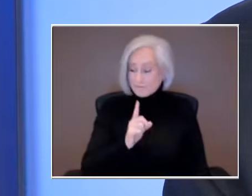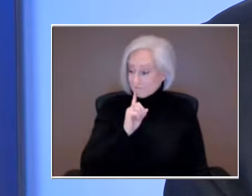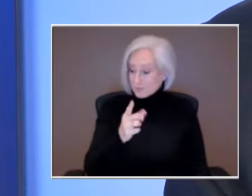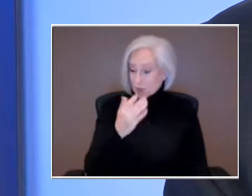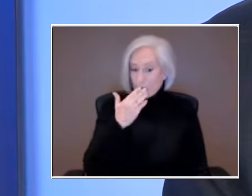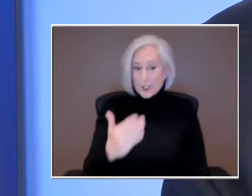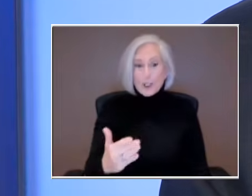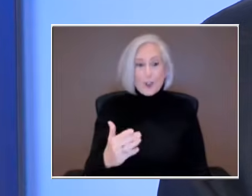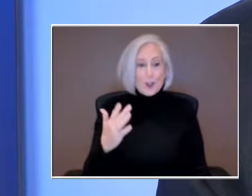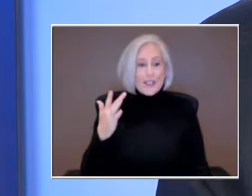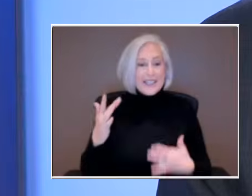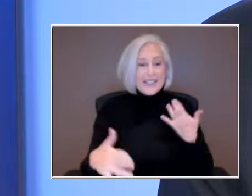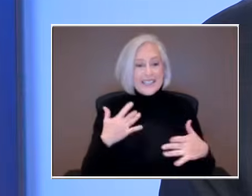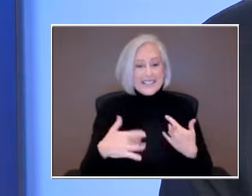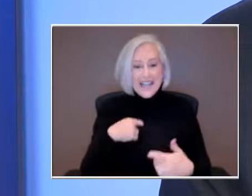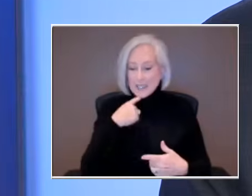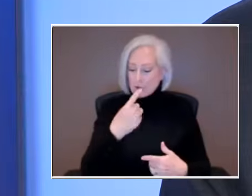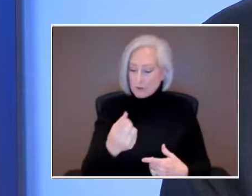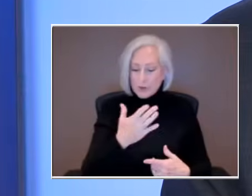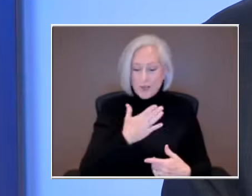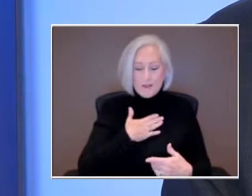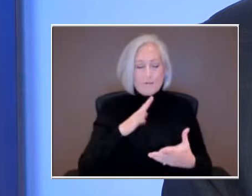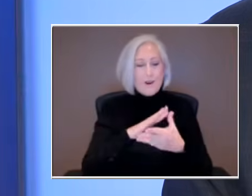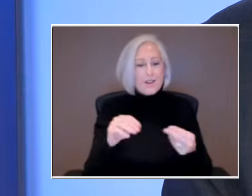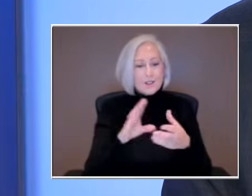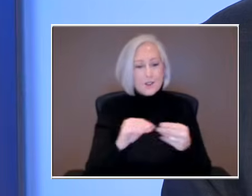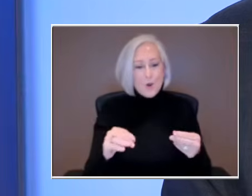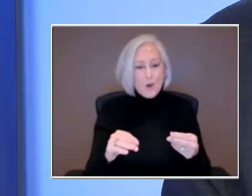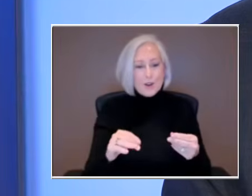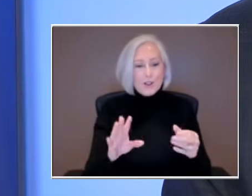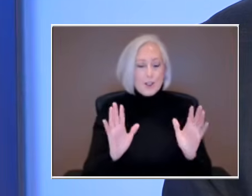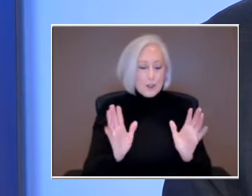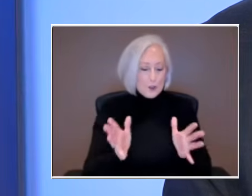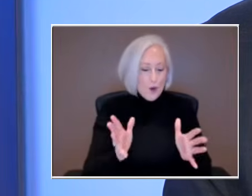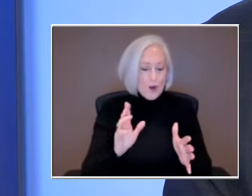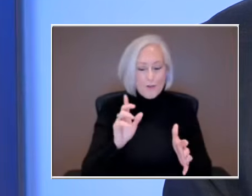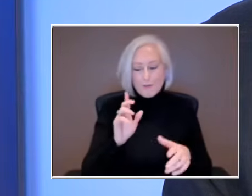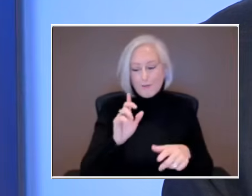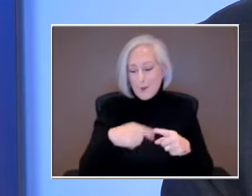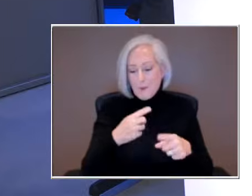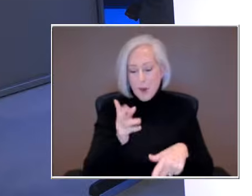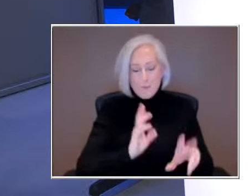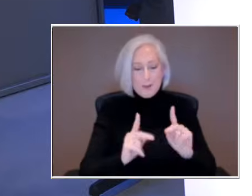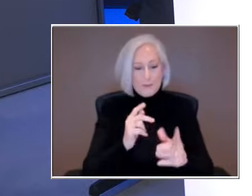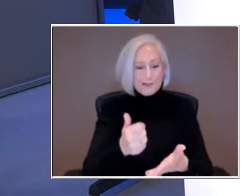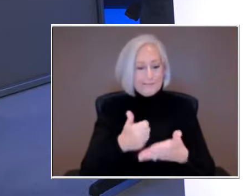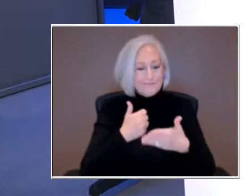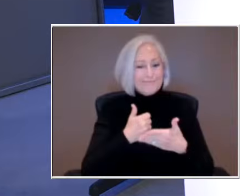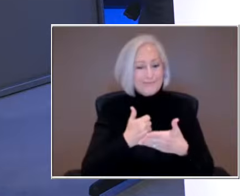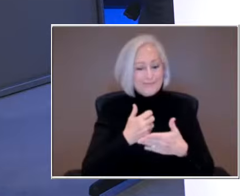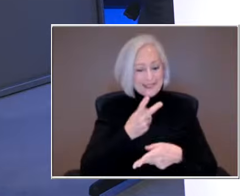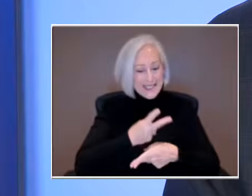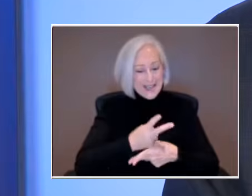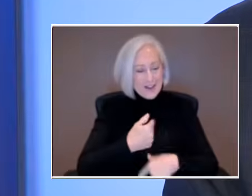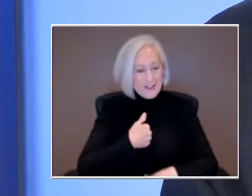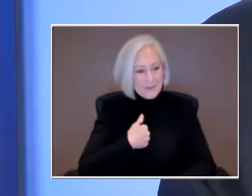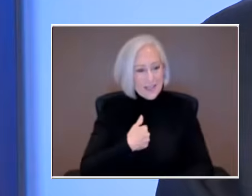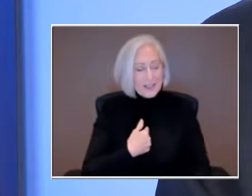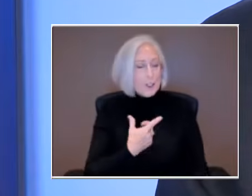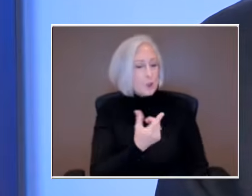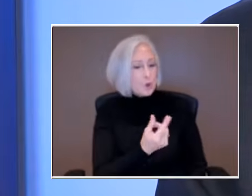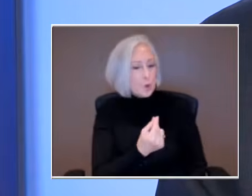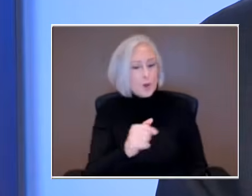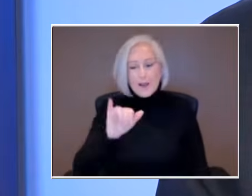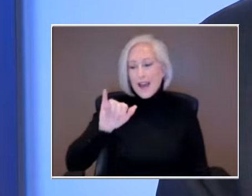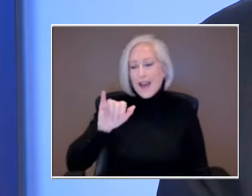to tell this story, talk about the people who took care of me and got me where I am today. And what do you do here at the health system? So I'm an IT business partner in our